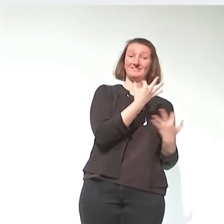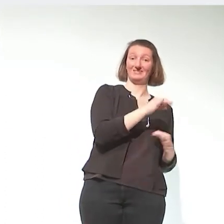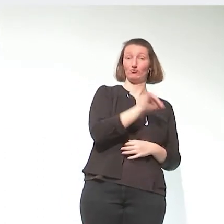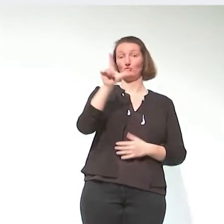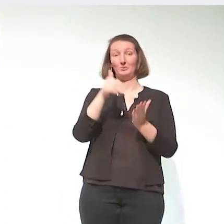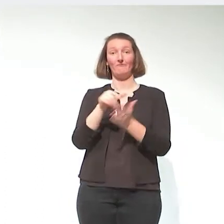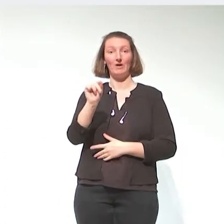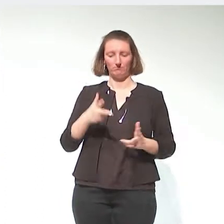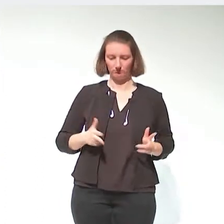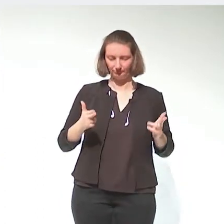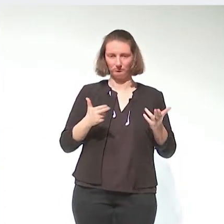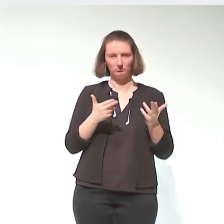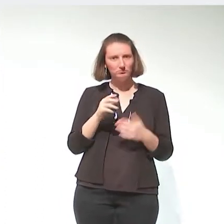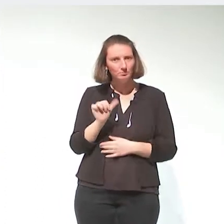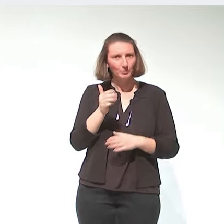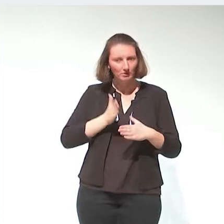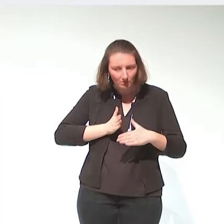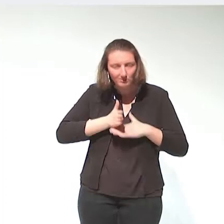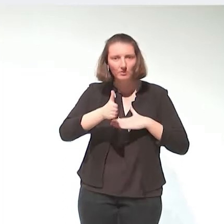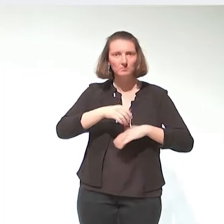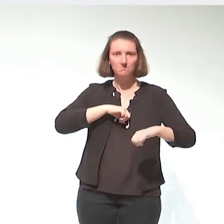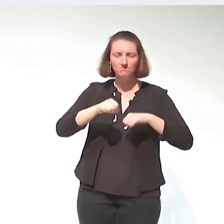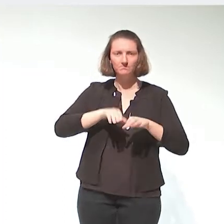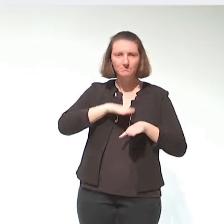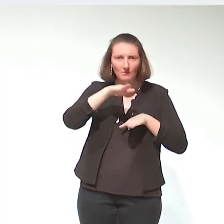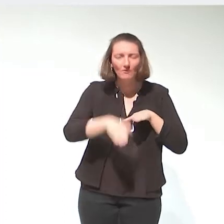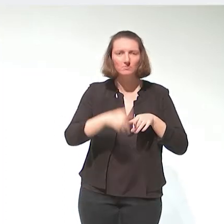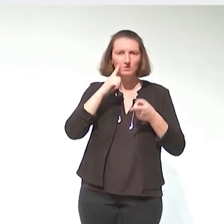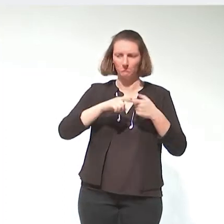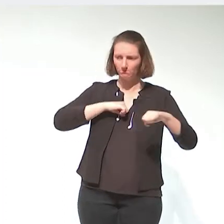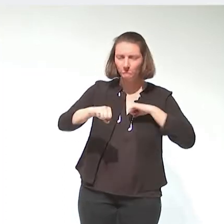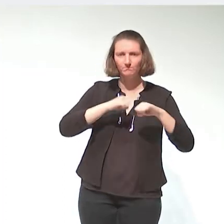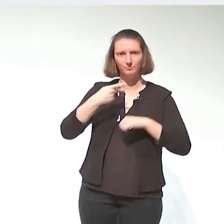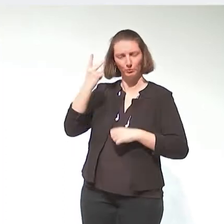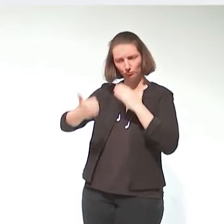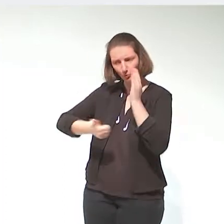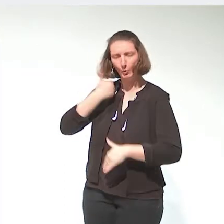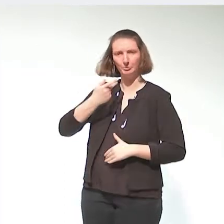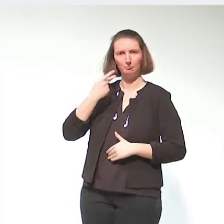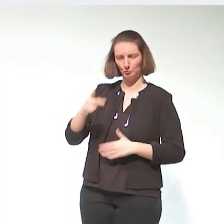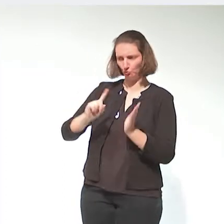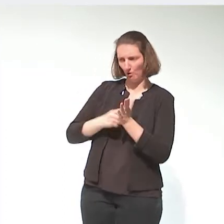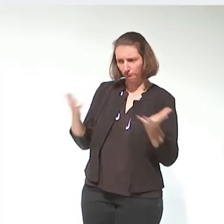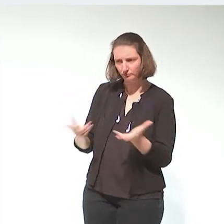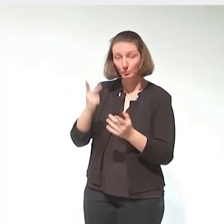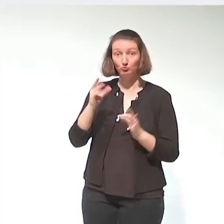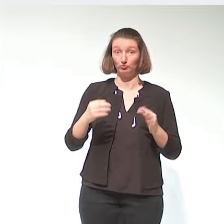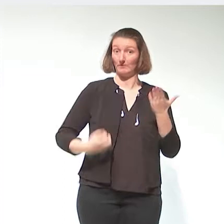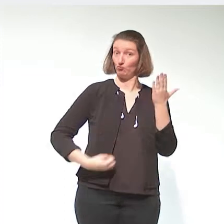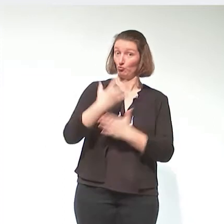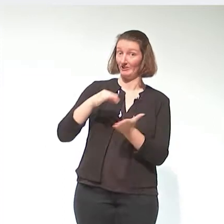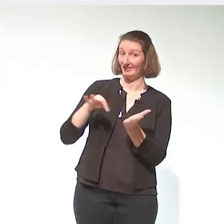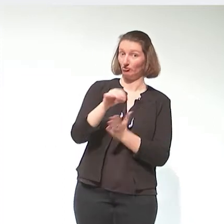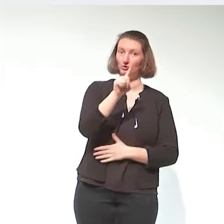strategy for the 2010-2020 period, which paved the way for a barrier-free Europe and for empowerment of persons